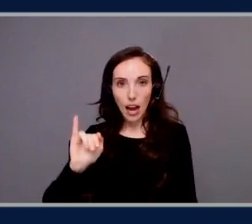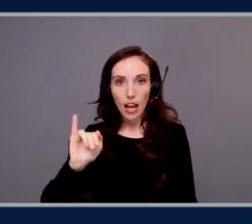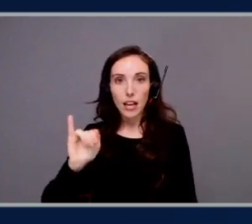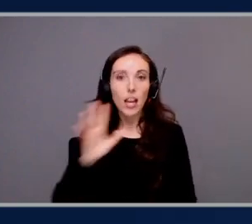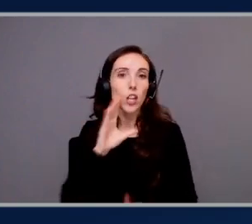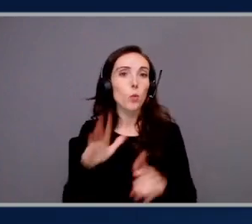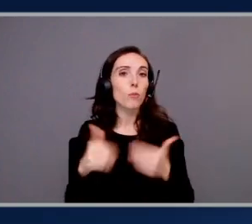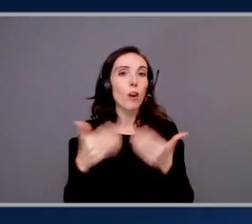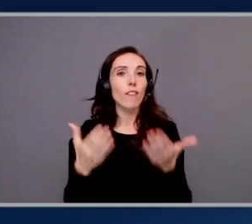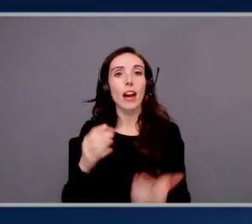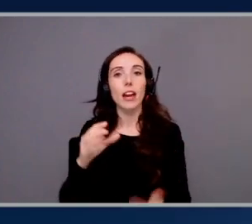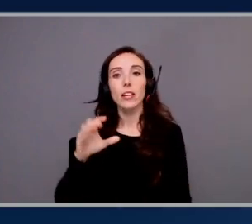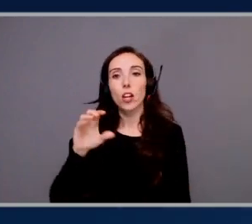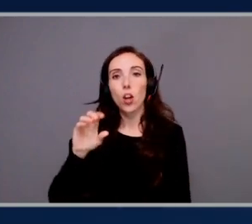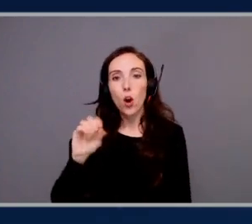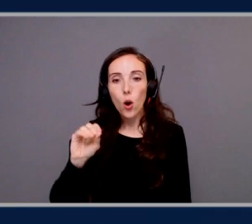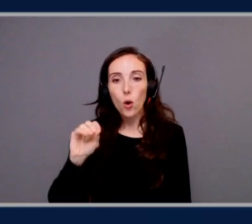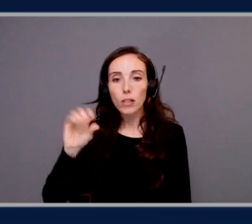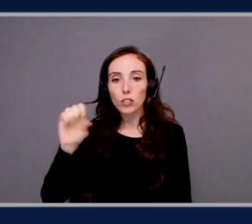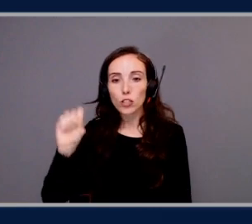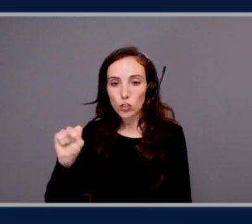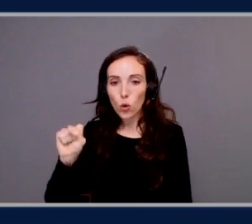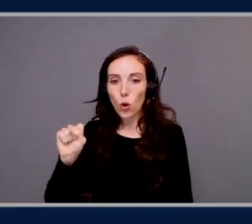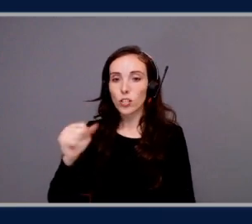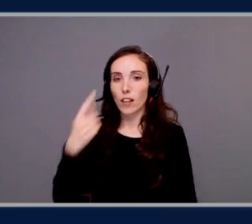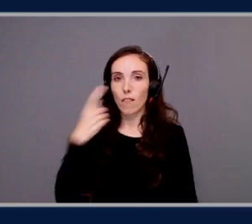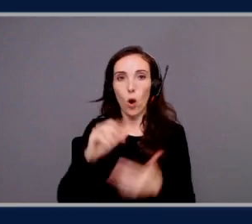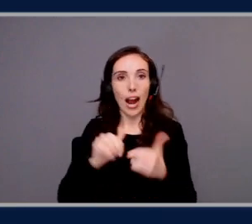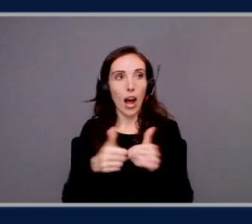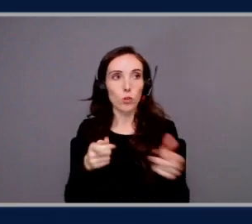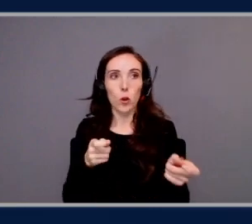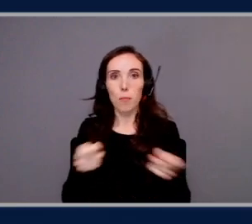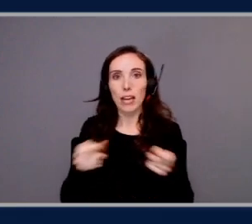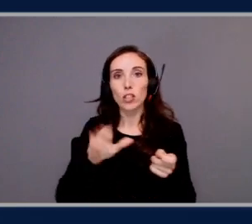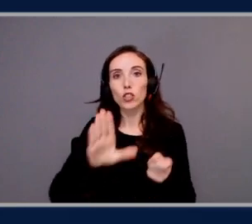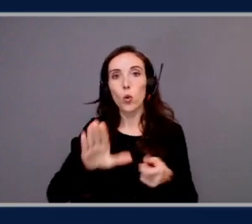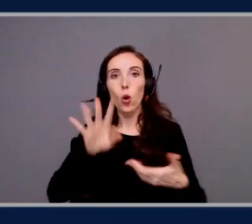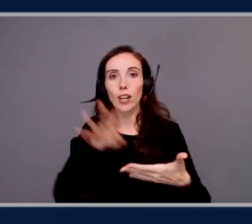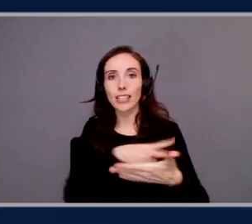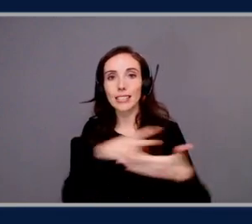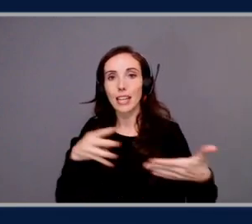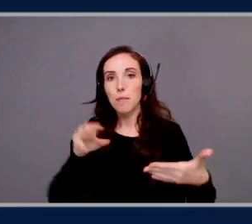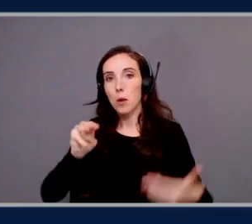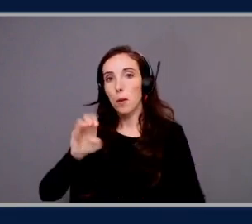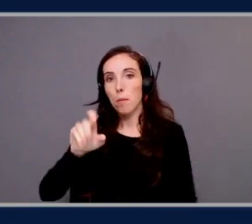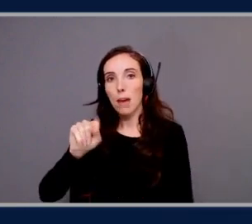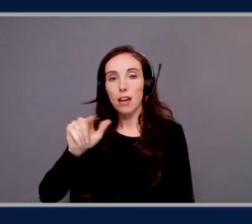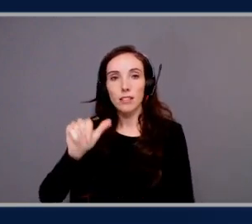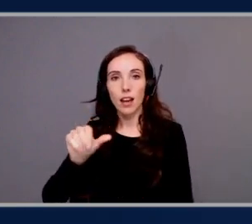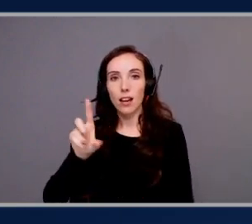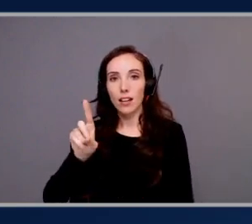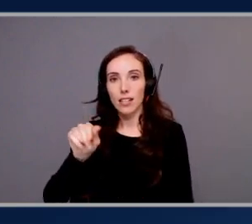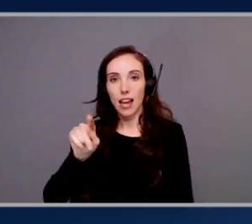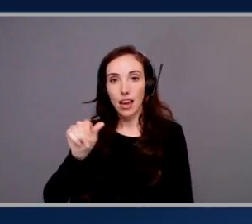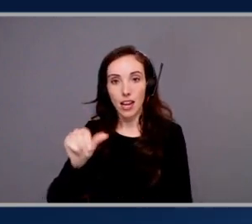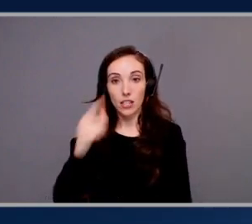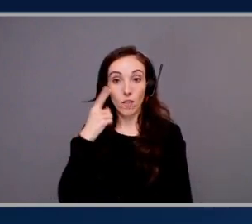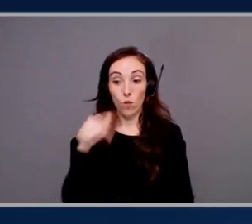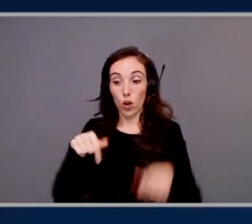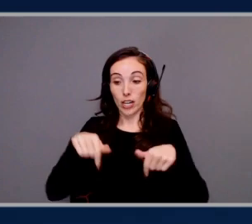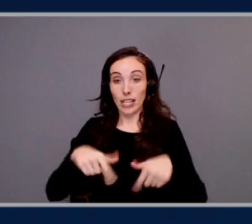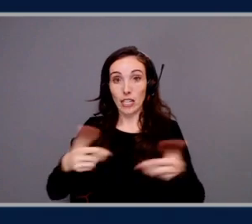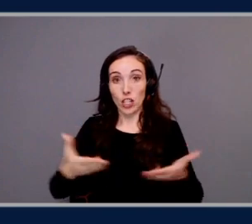source specification of how you manage your table metadata. Right. So what we are doing here in the SageMaker Lakehouse is we have